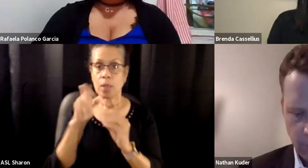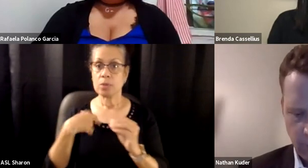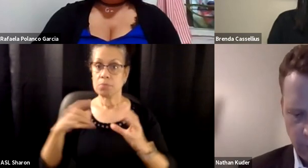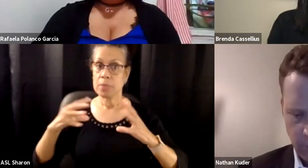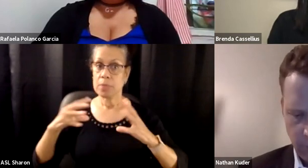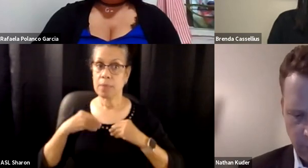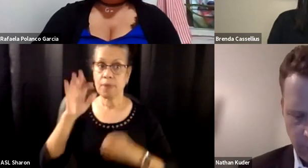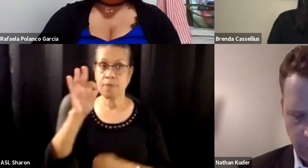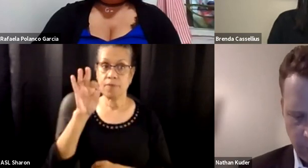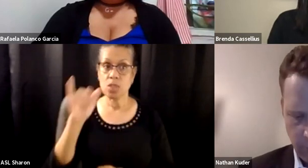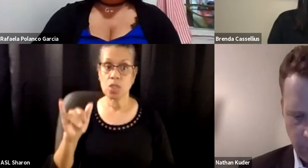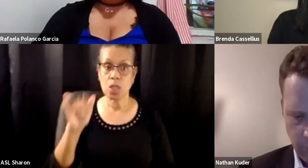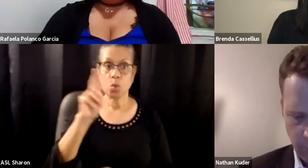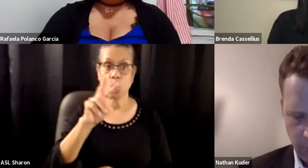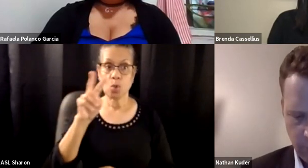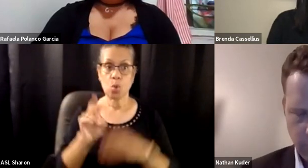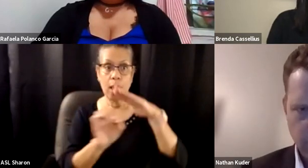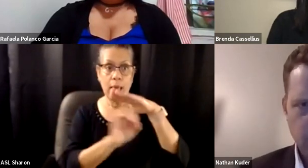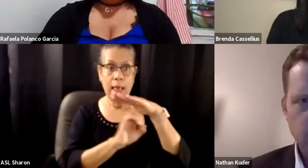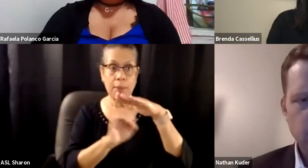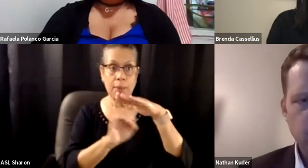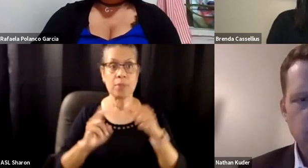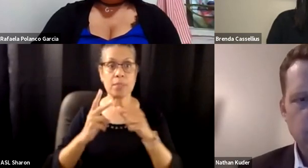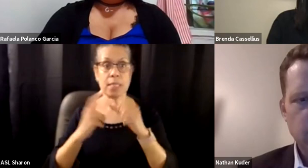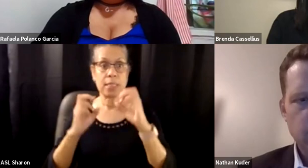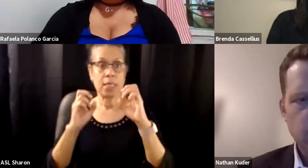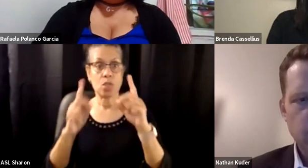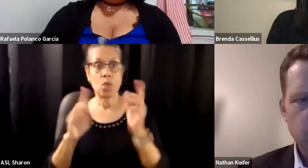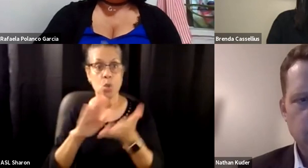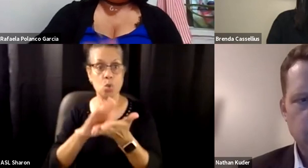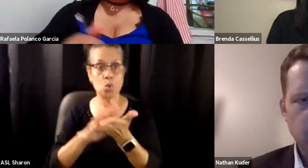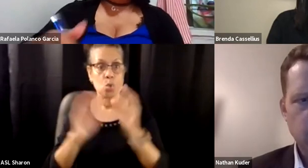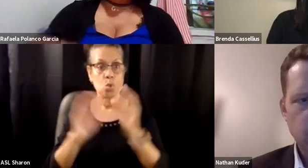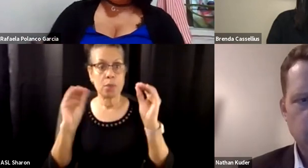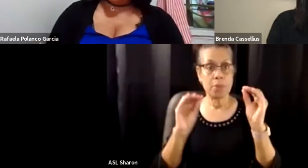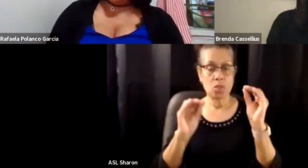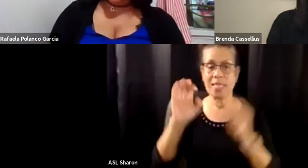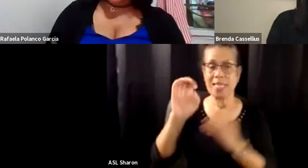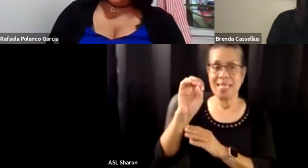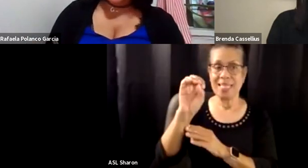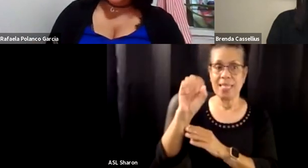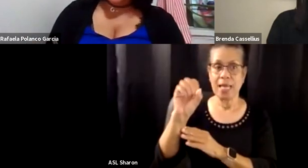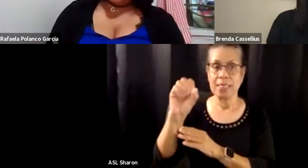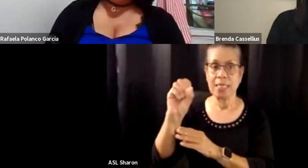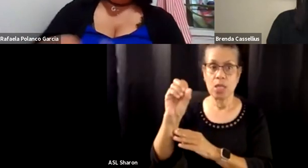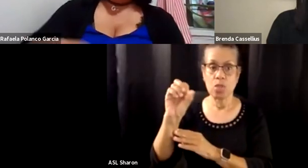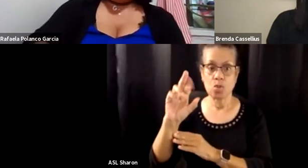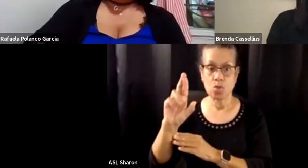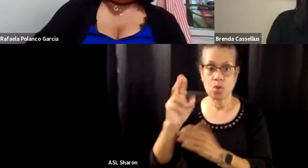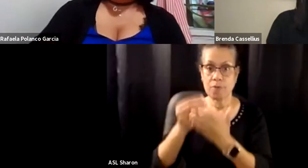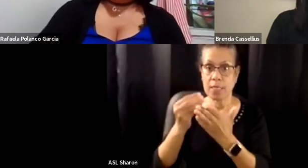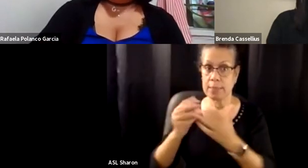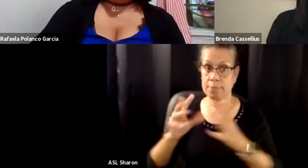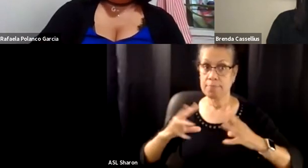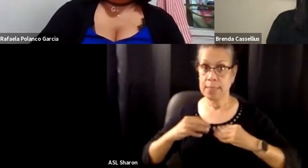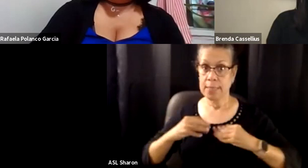22 elementary and secondary school emergency relief esser funding implementation as presented